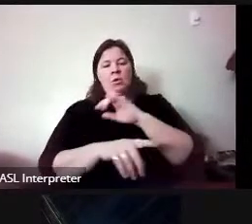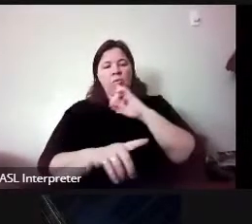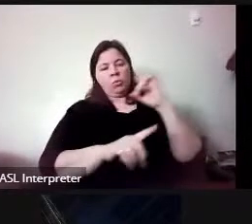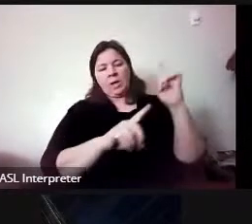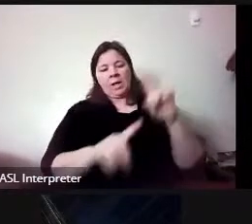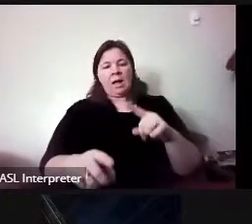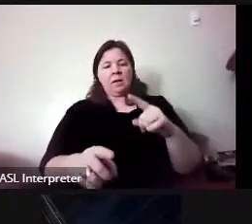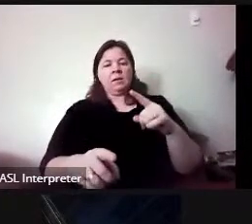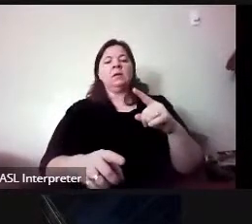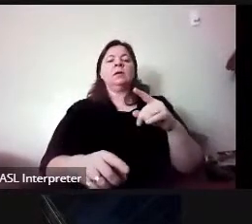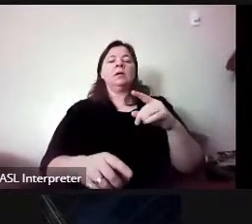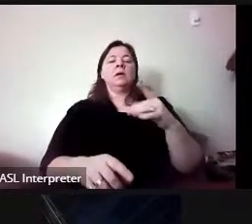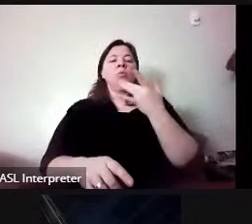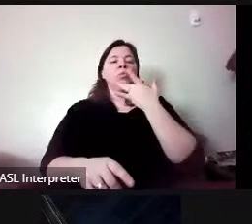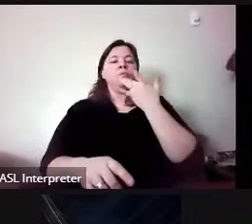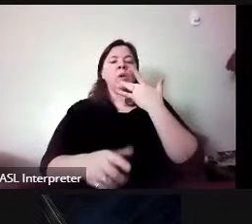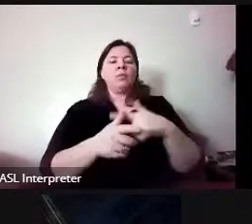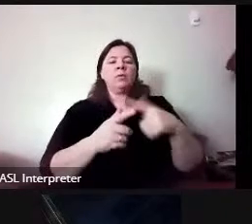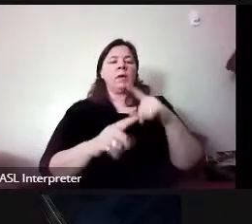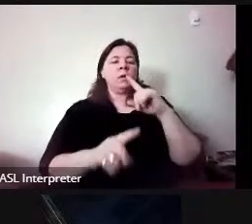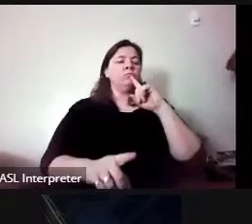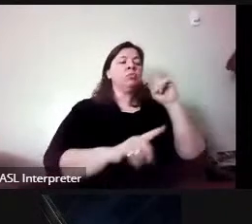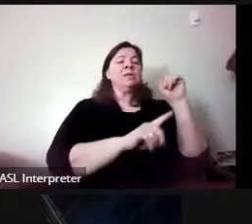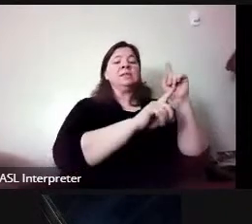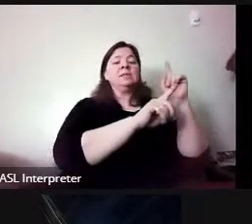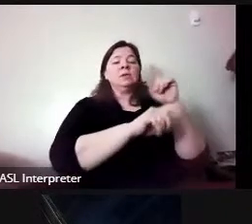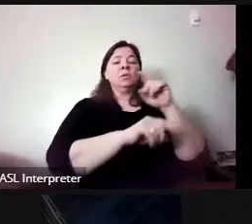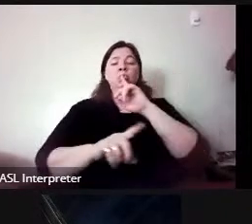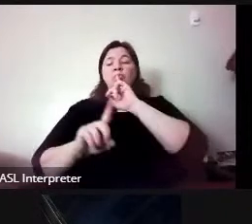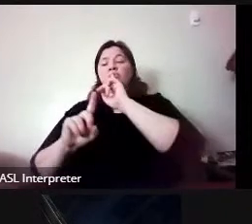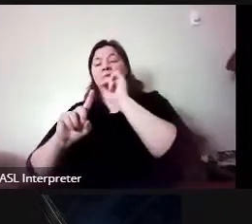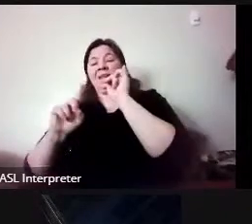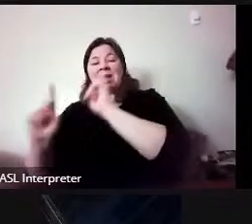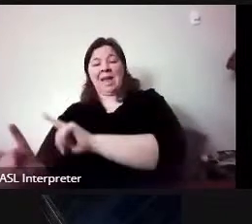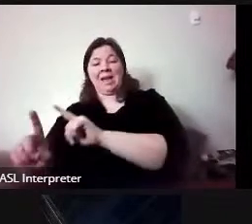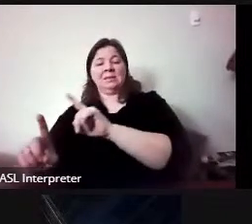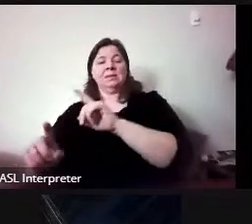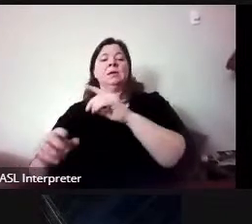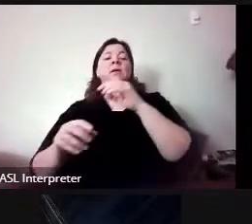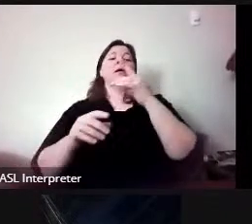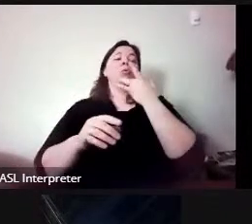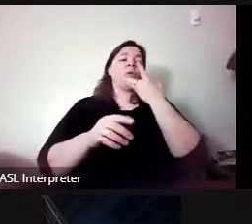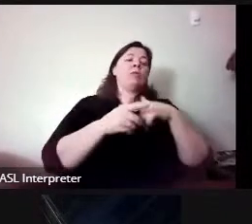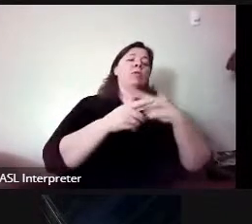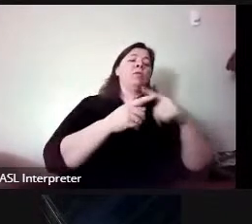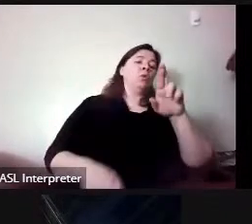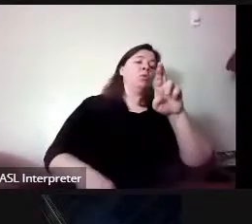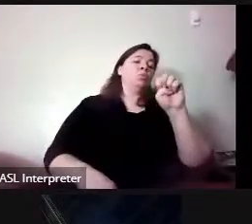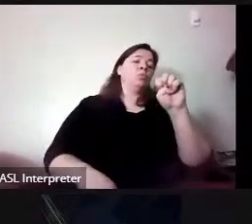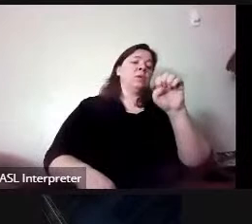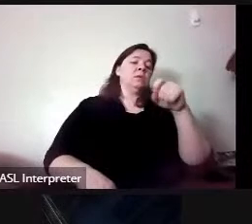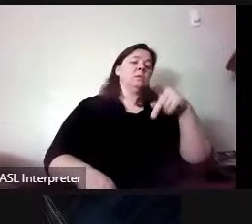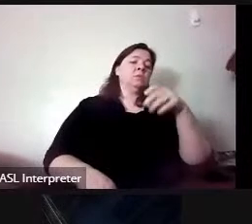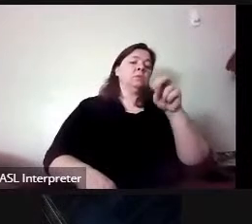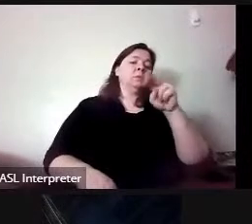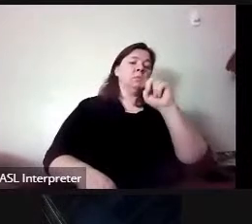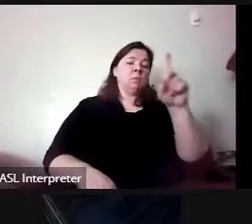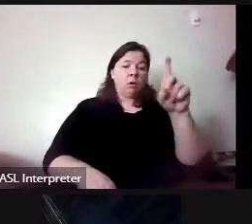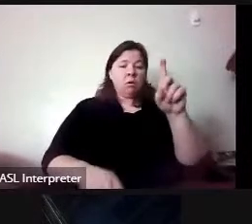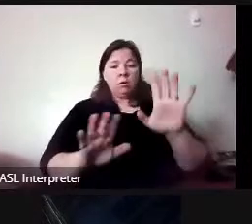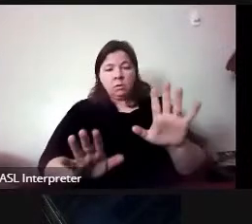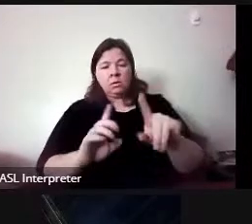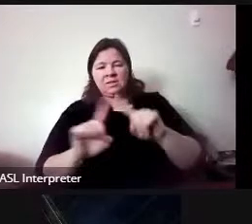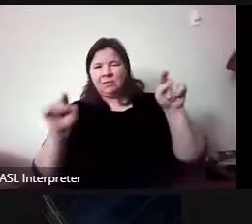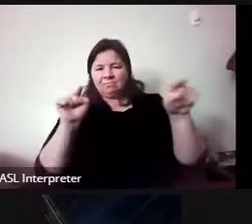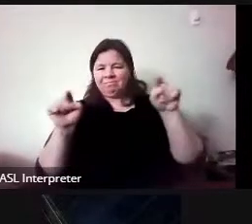rather than responding. So again, as Marina pointed out, this is just all still in the pre-stages. Ash, as